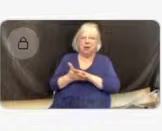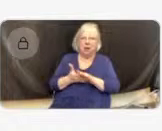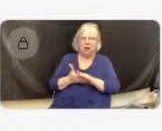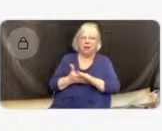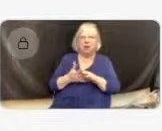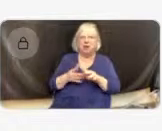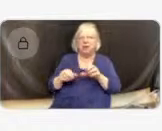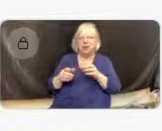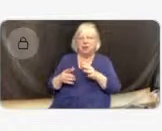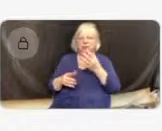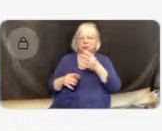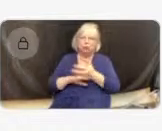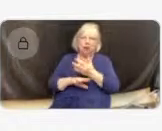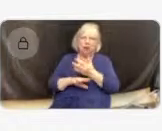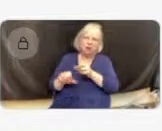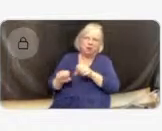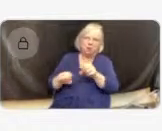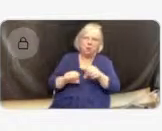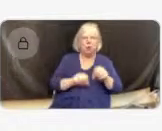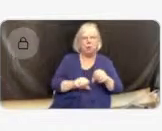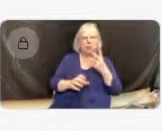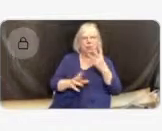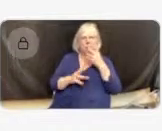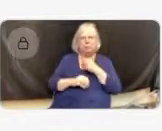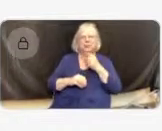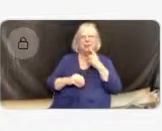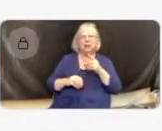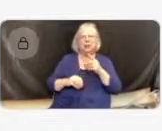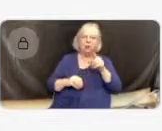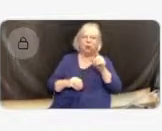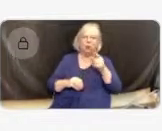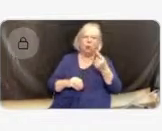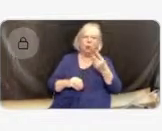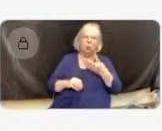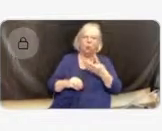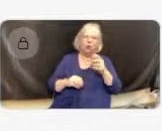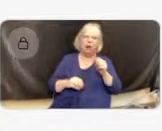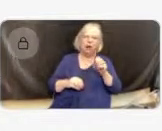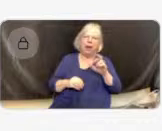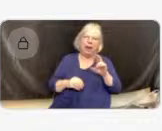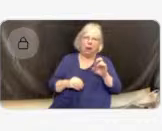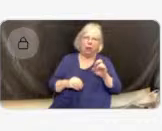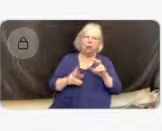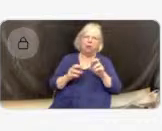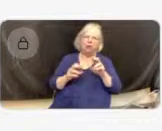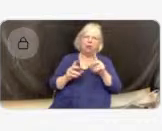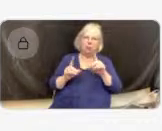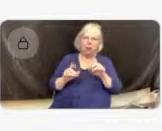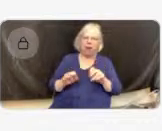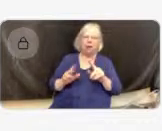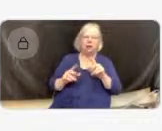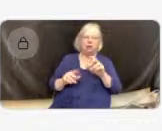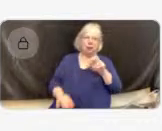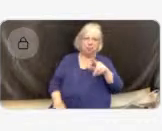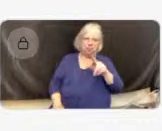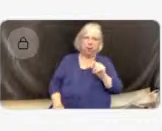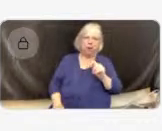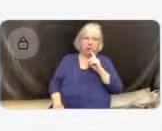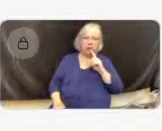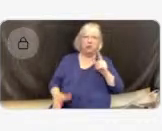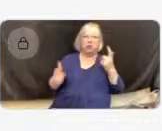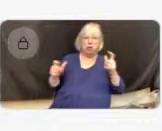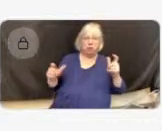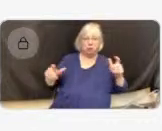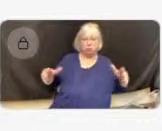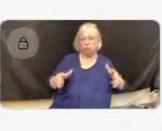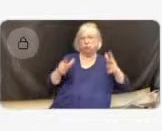grass mowed. It's a good looking little quarter-acre spot there in this neighborhood, no doubt about it. There is a huge tree, big